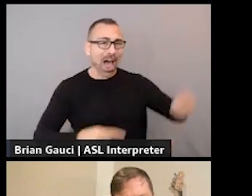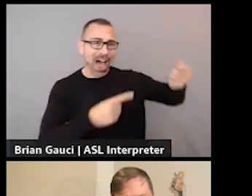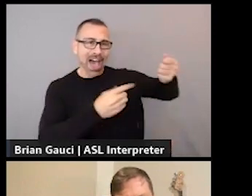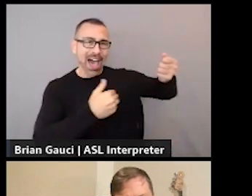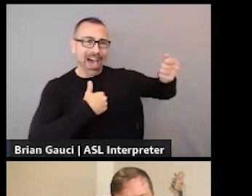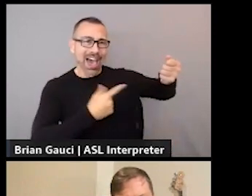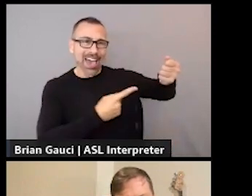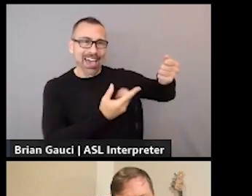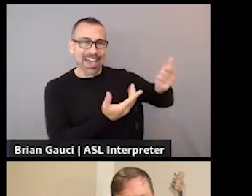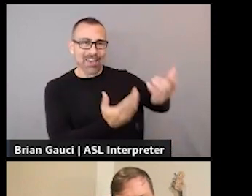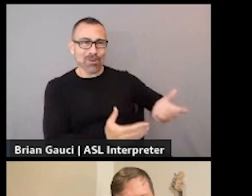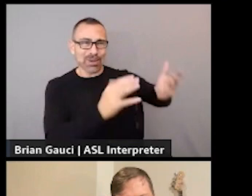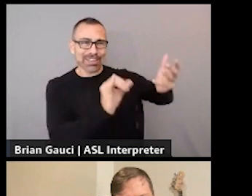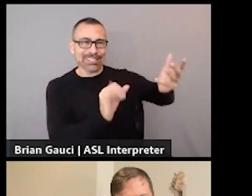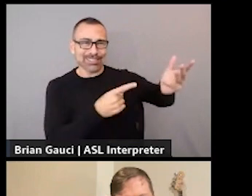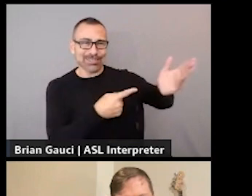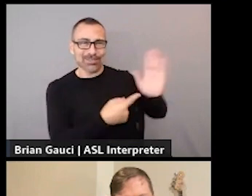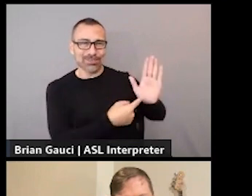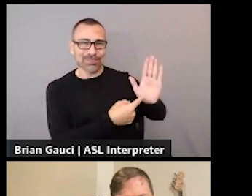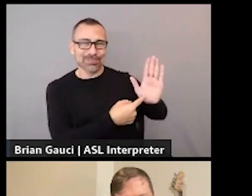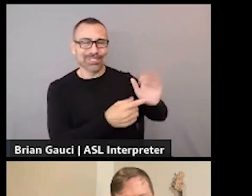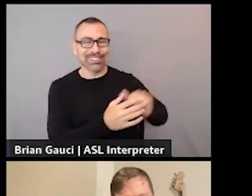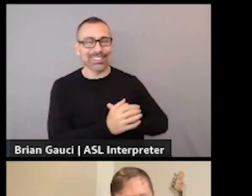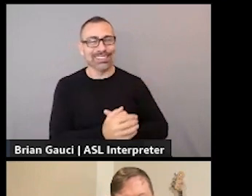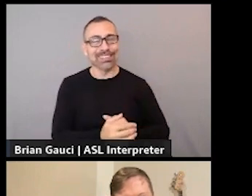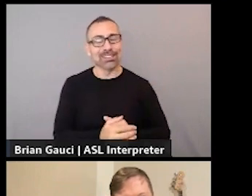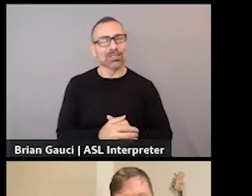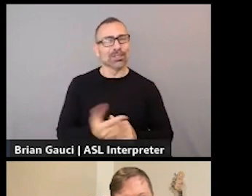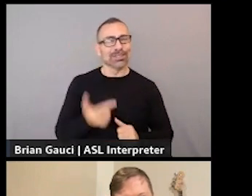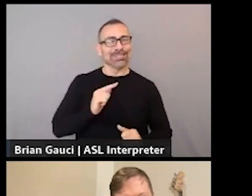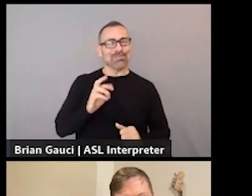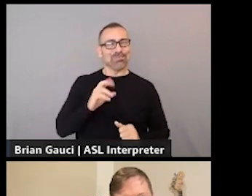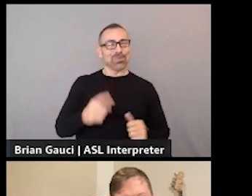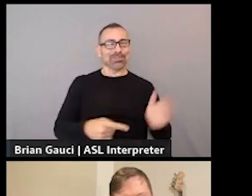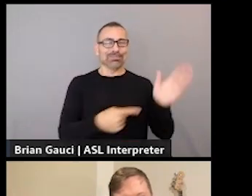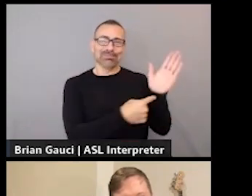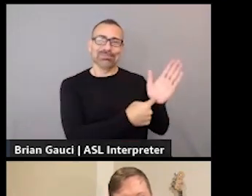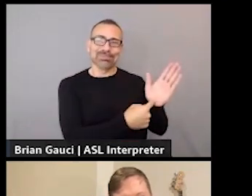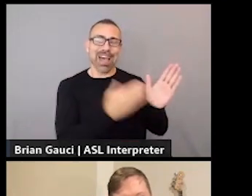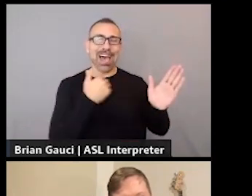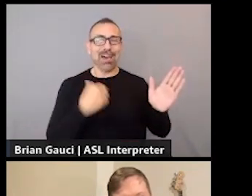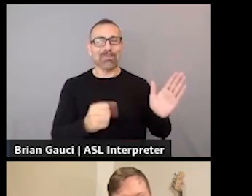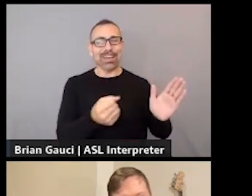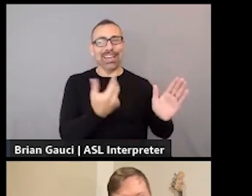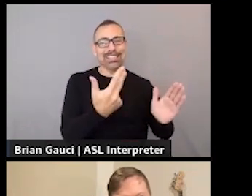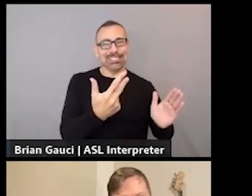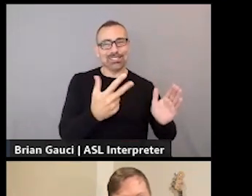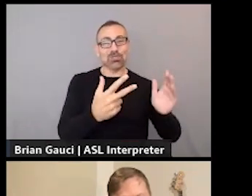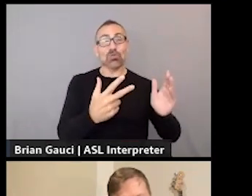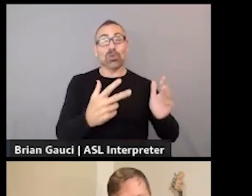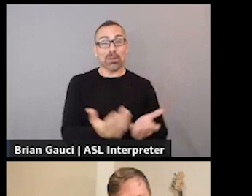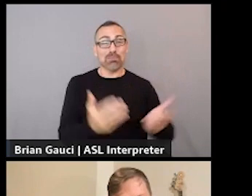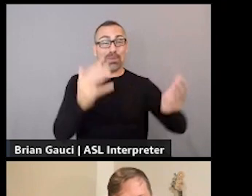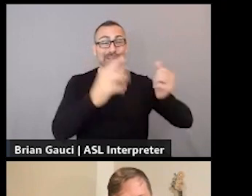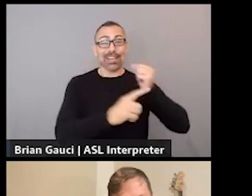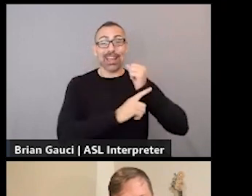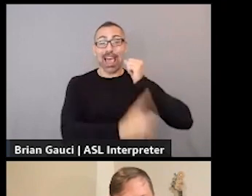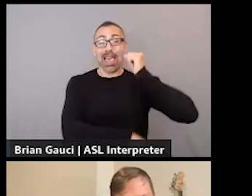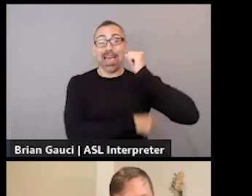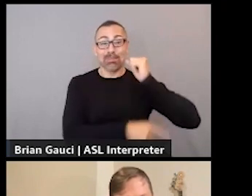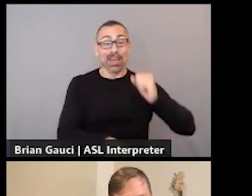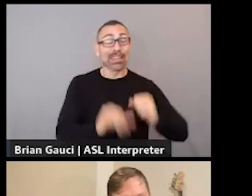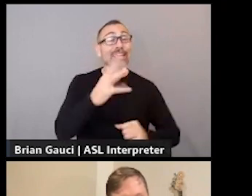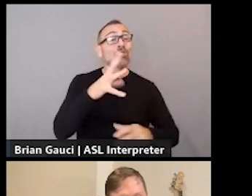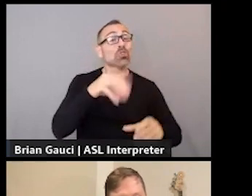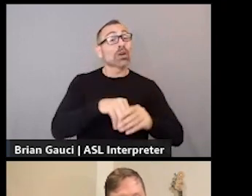Brooke have? I thought I would pack my S3 bucket handbag, which anyone who is at the AWS Summit in New York City would have seen